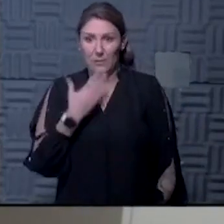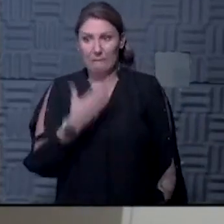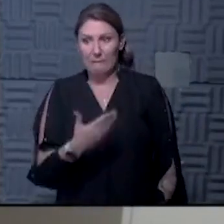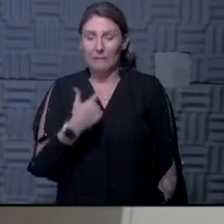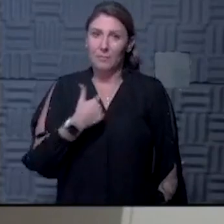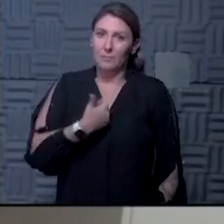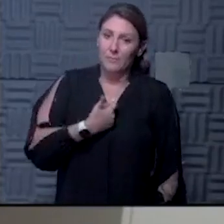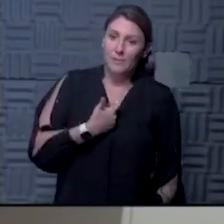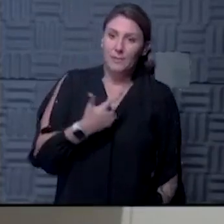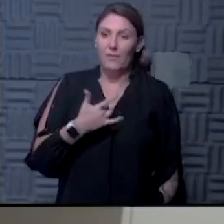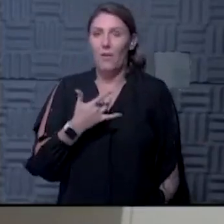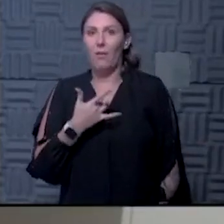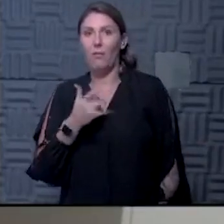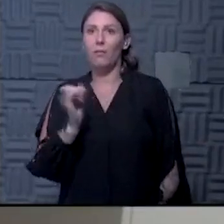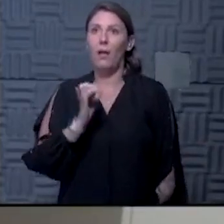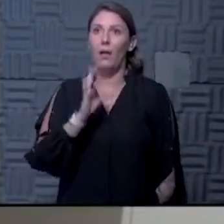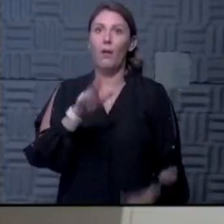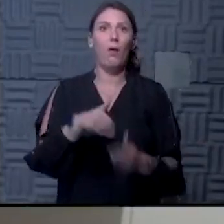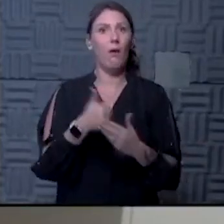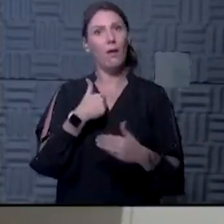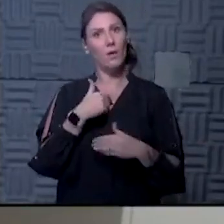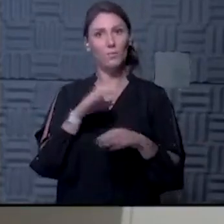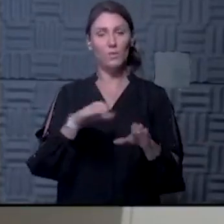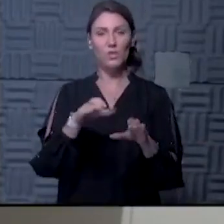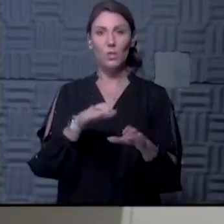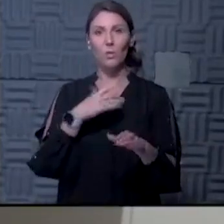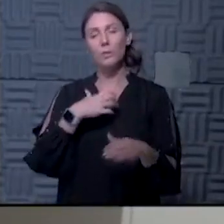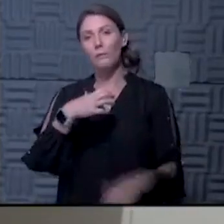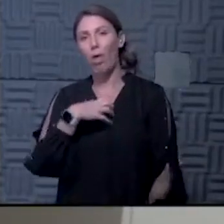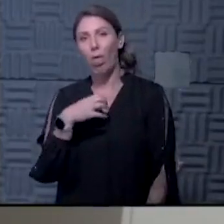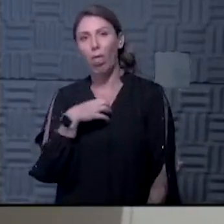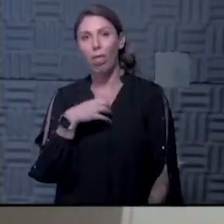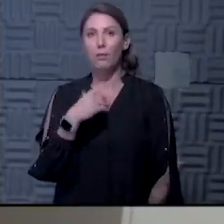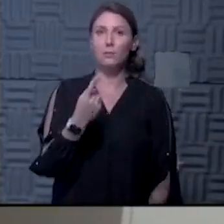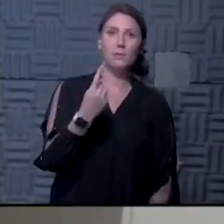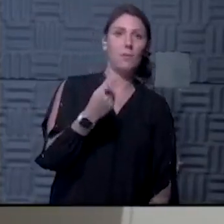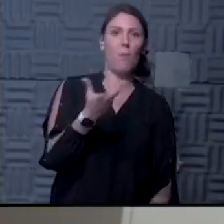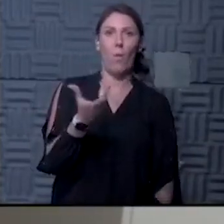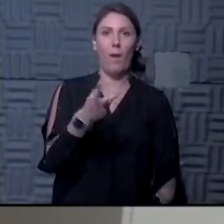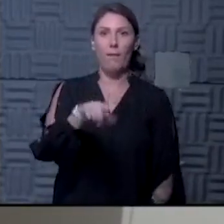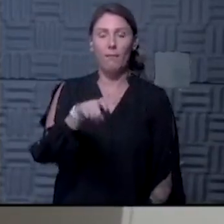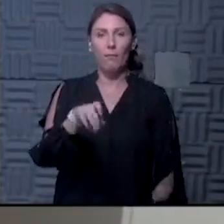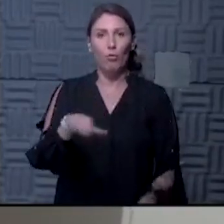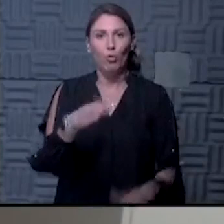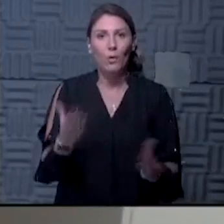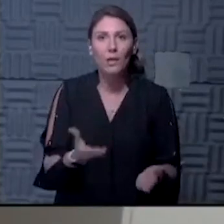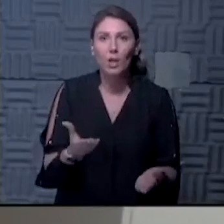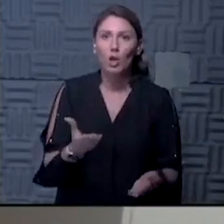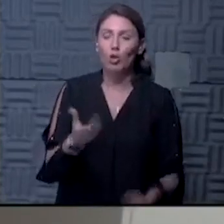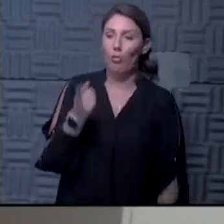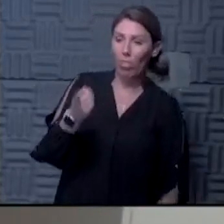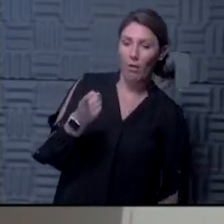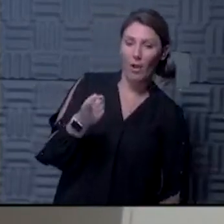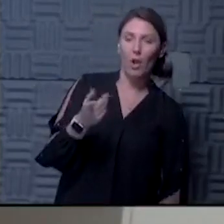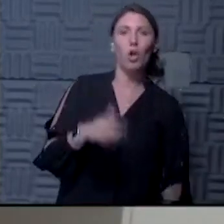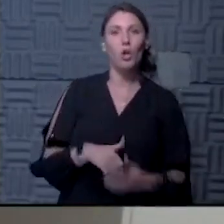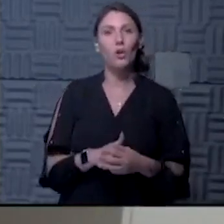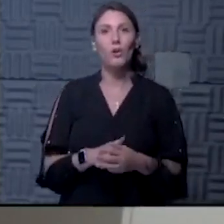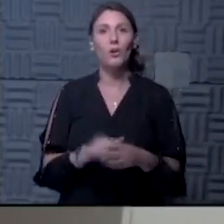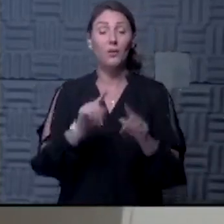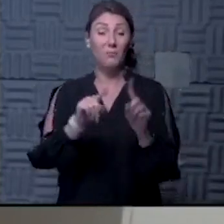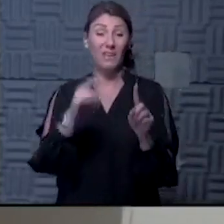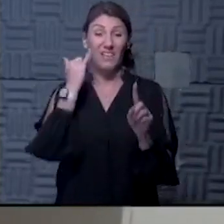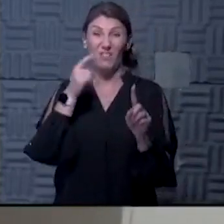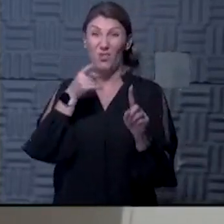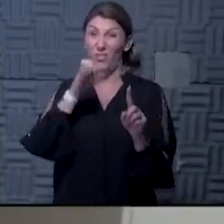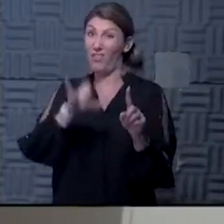felt like that all I was ever doing was just complaining to somebody about what they need to do here, what they need to do there. But if you're going to be that